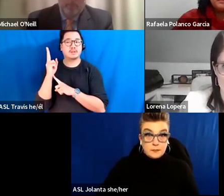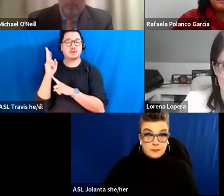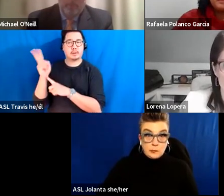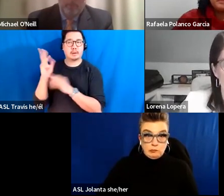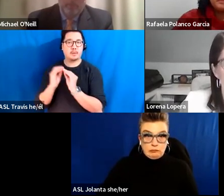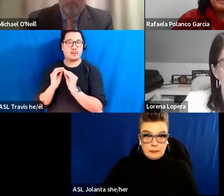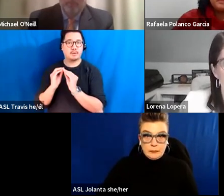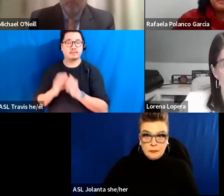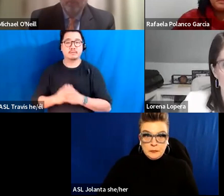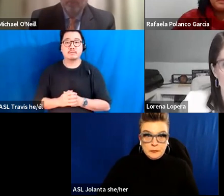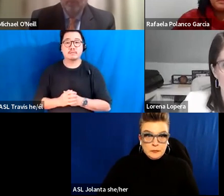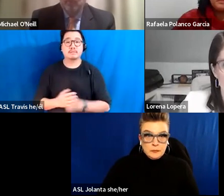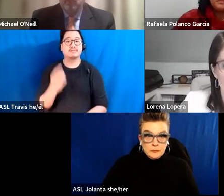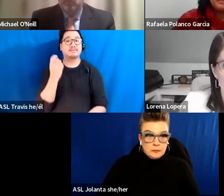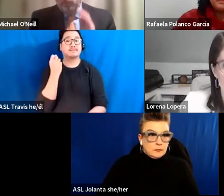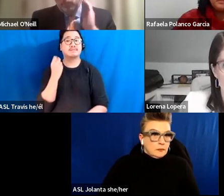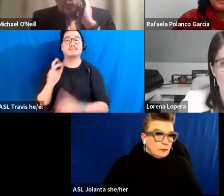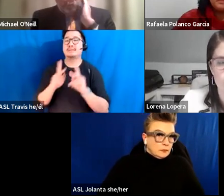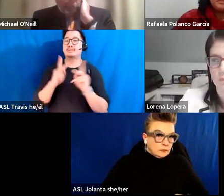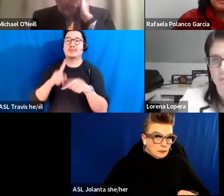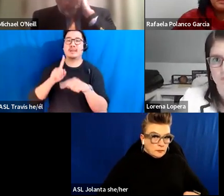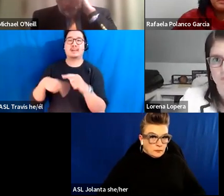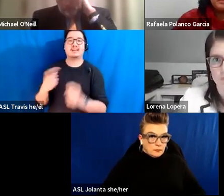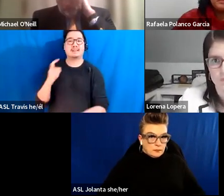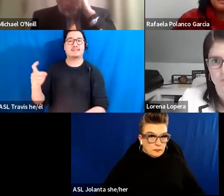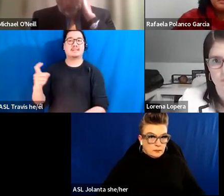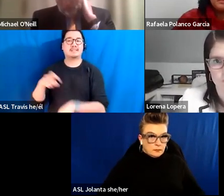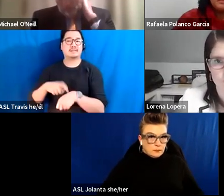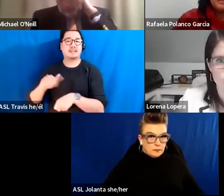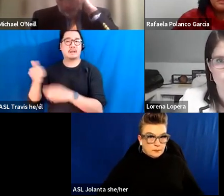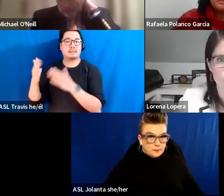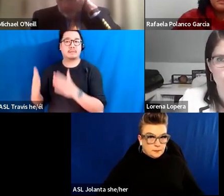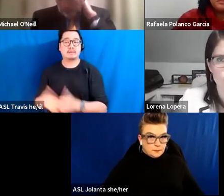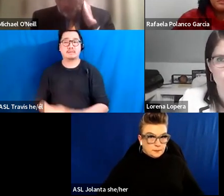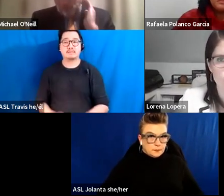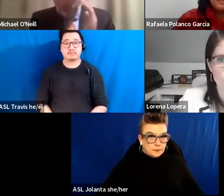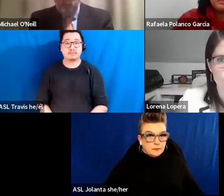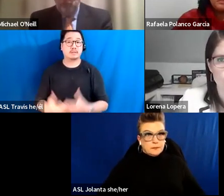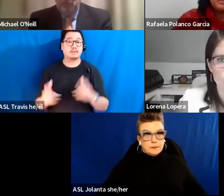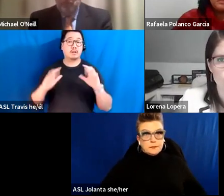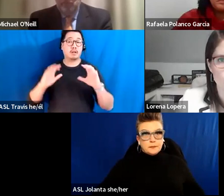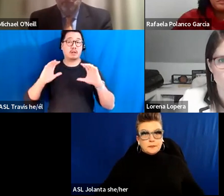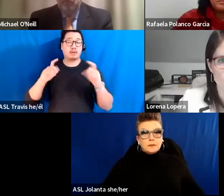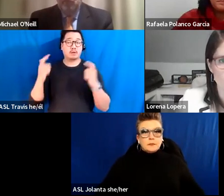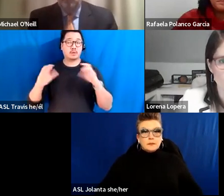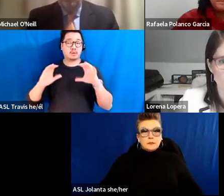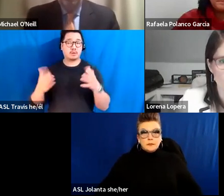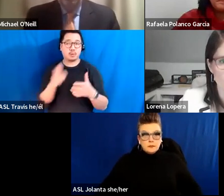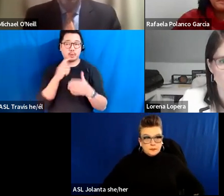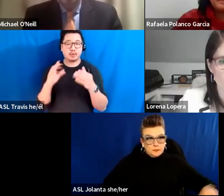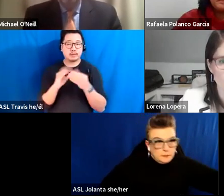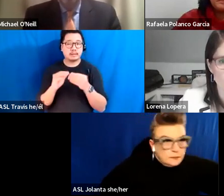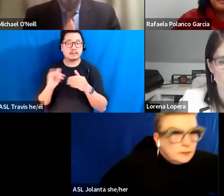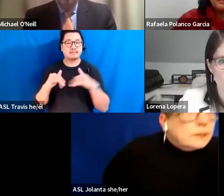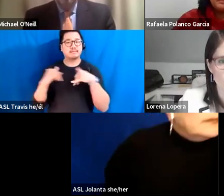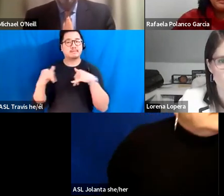speakers may not reassign their time to others large groups addressing the same topic are encouraged to consolidate